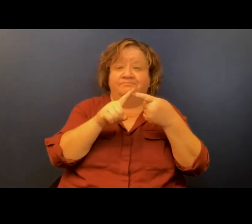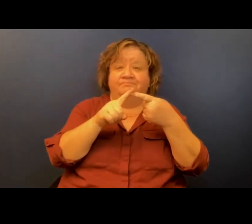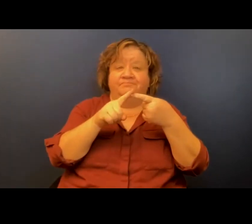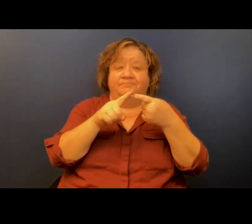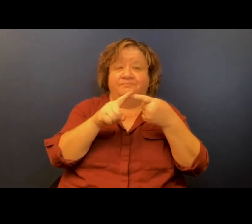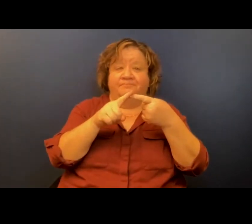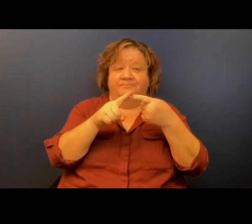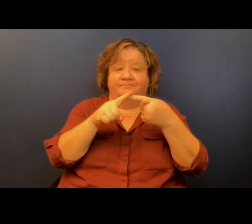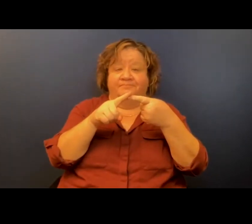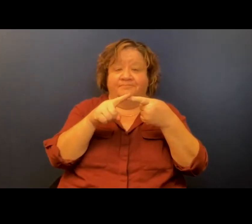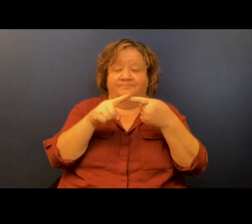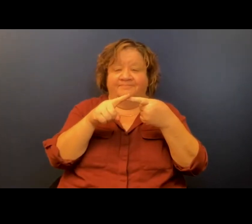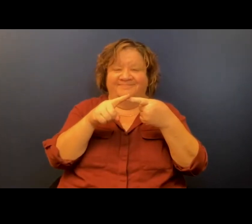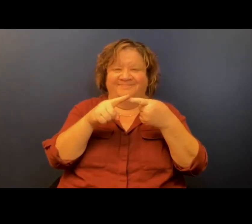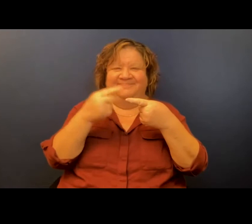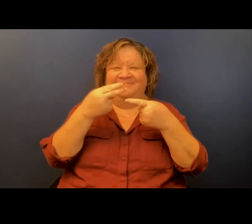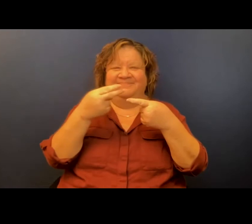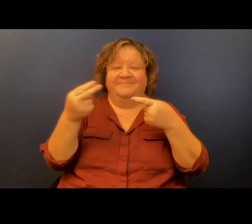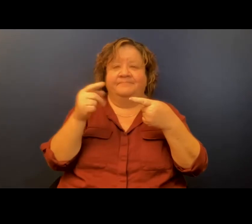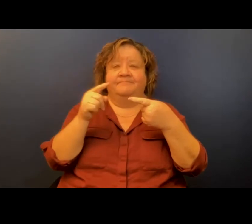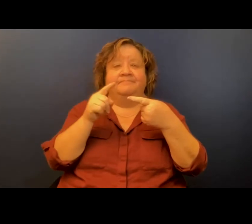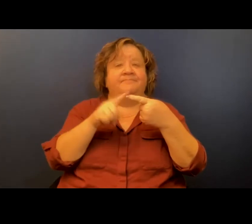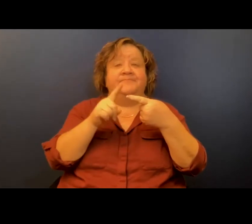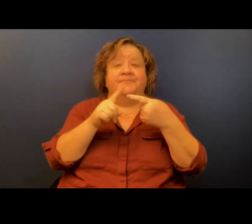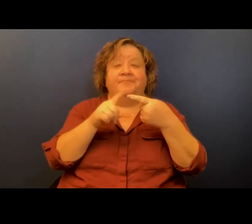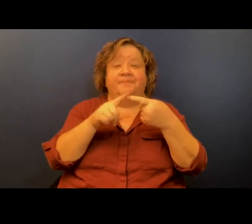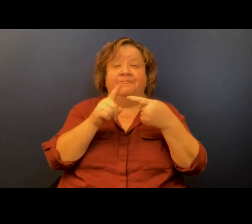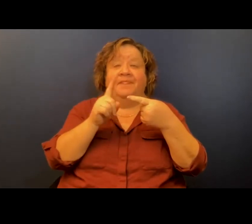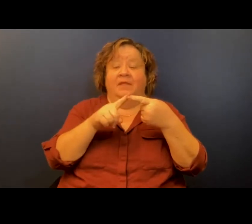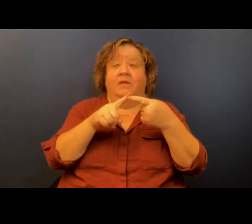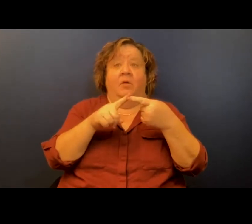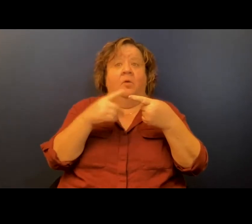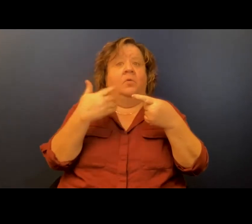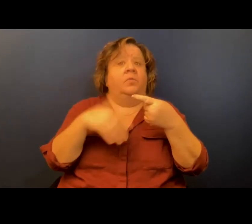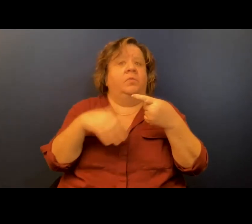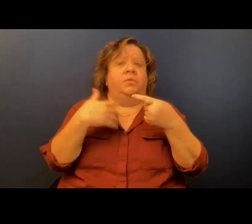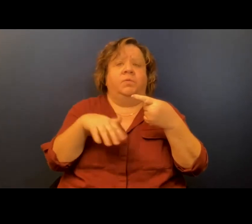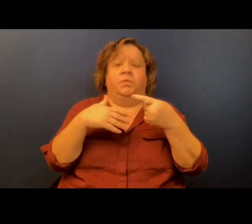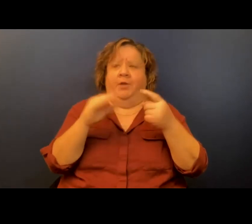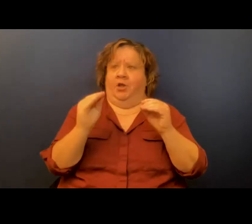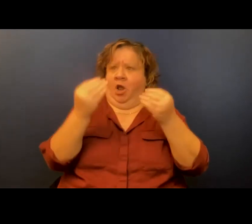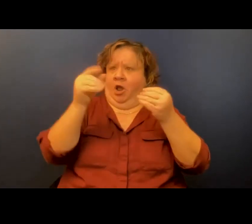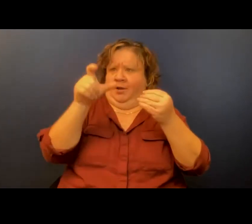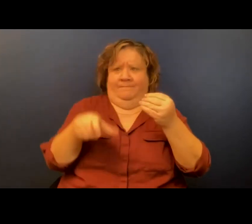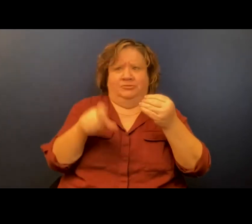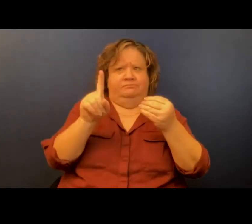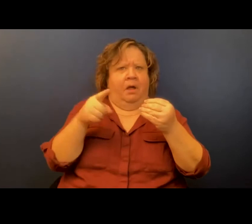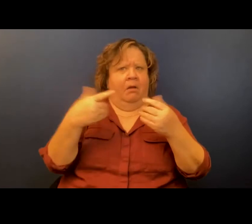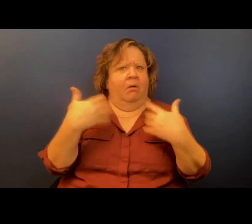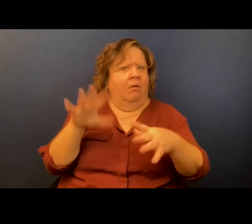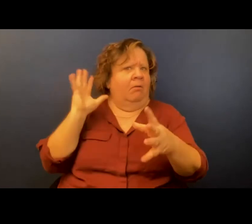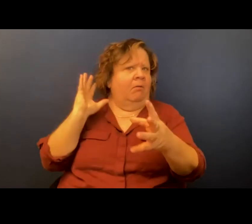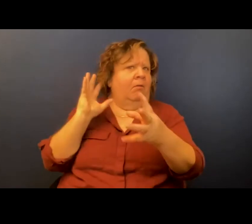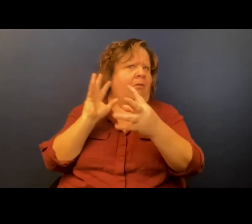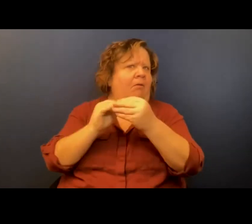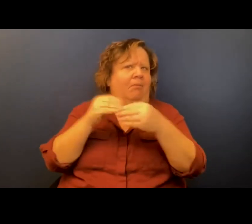He's a very proactive young person. And first of all, I wanted to raise this general